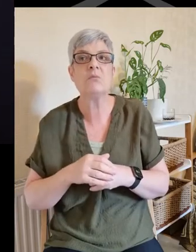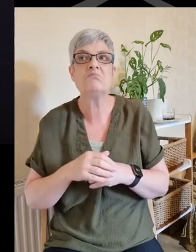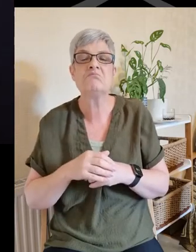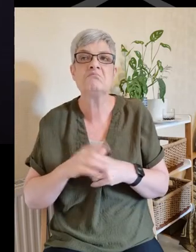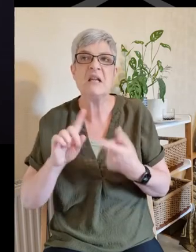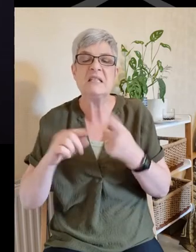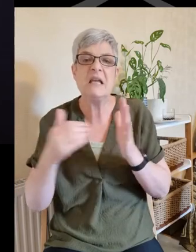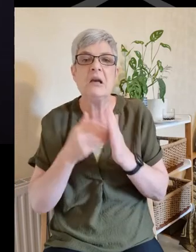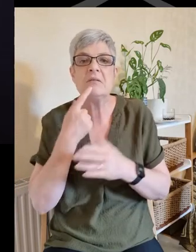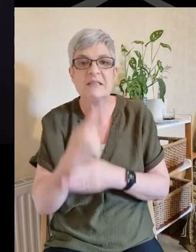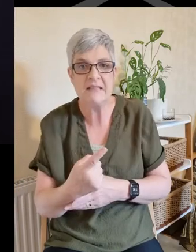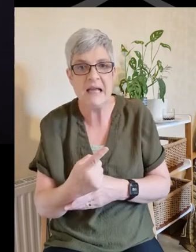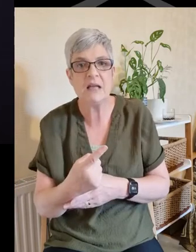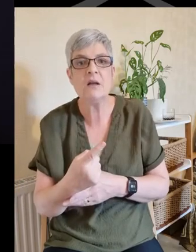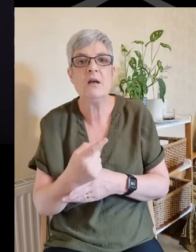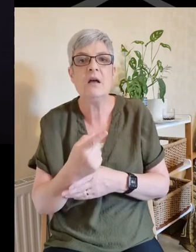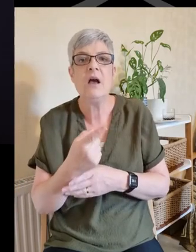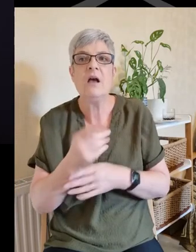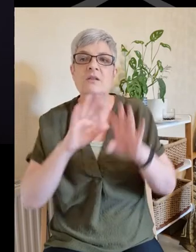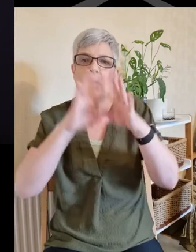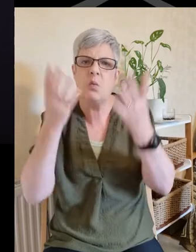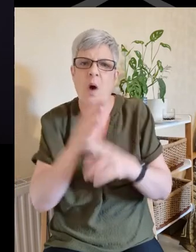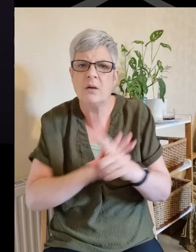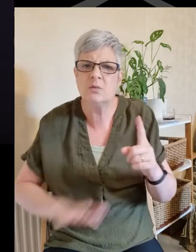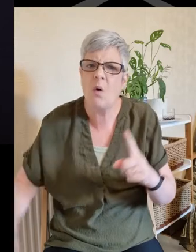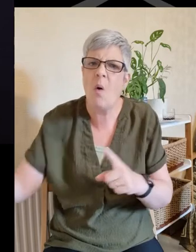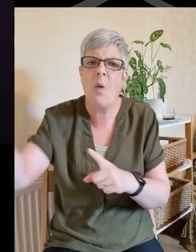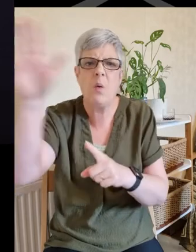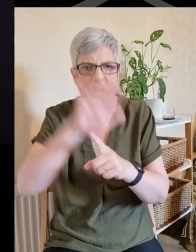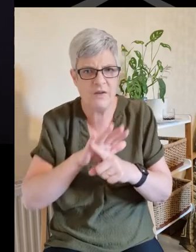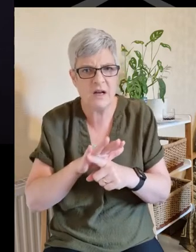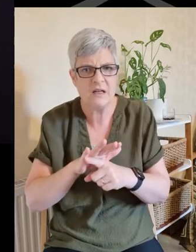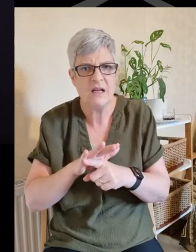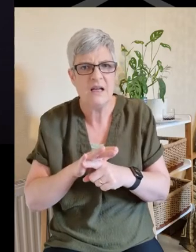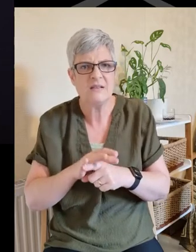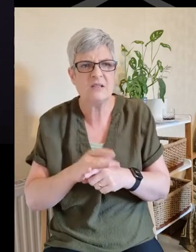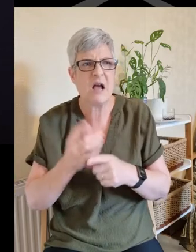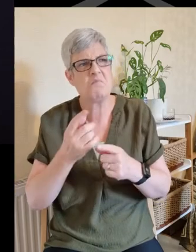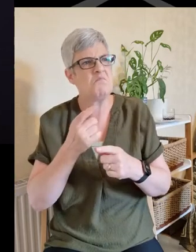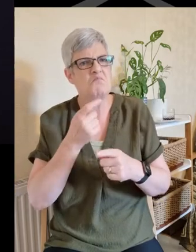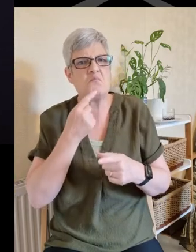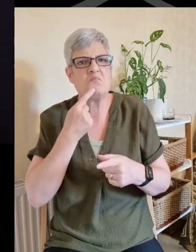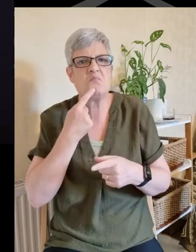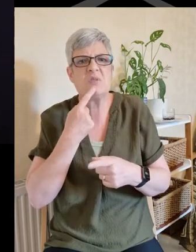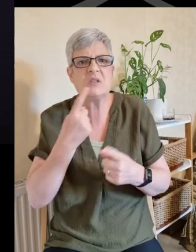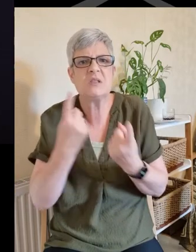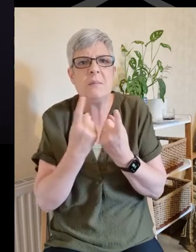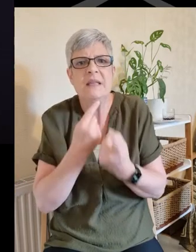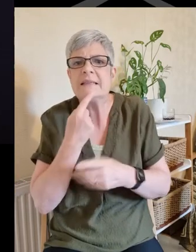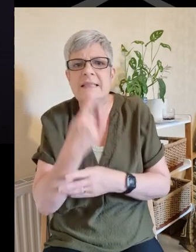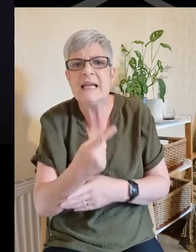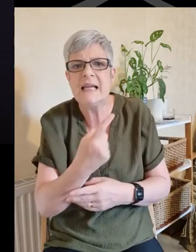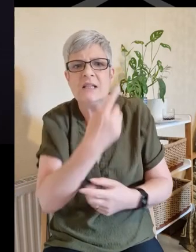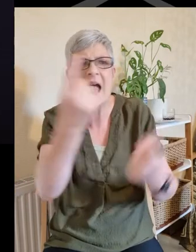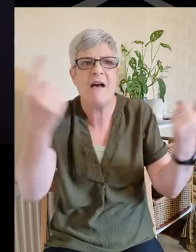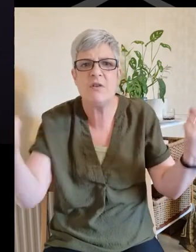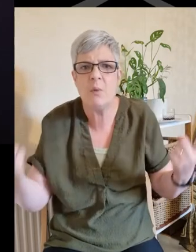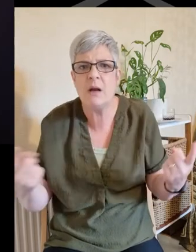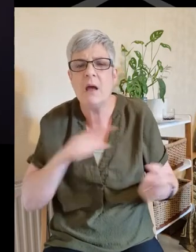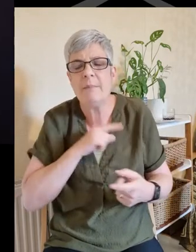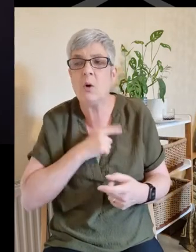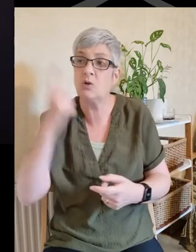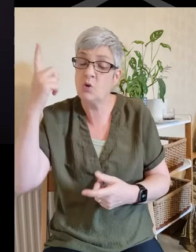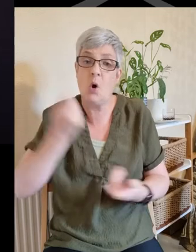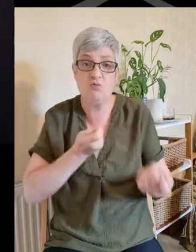for all the world over. This is a word for everywhere, because God reigns everywhere. Even those who